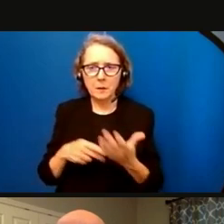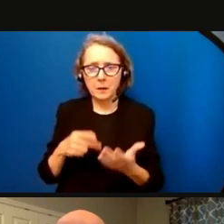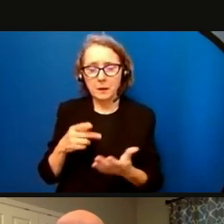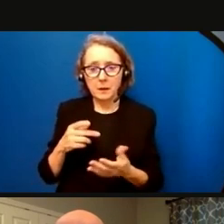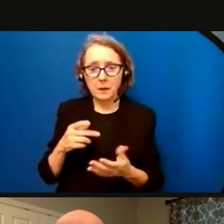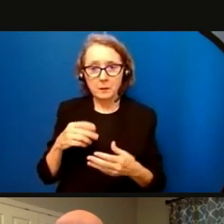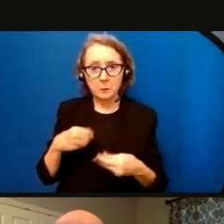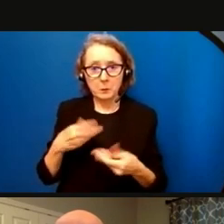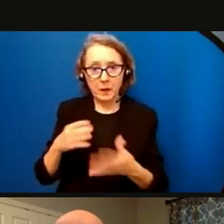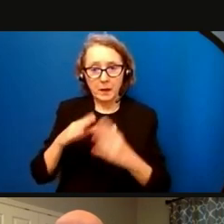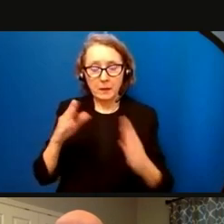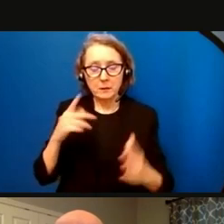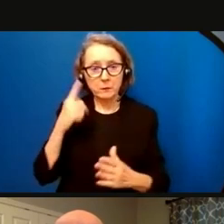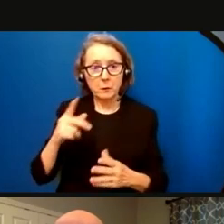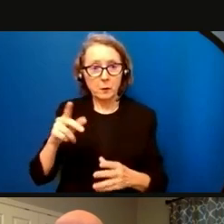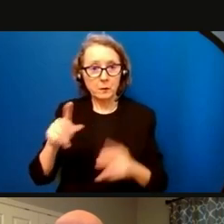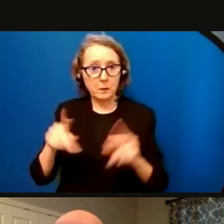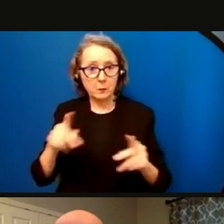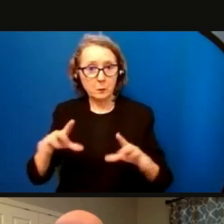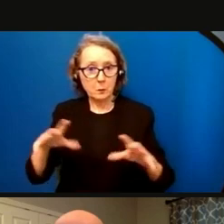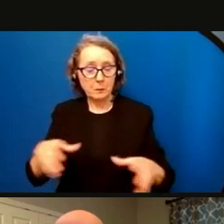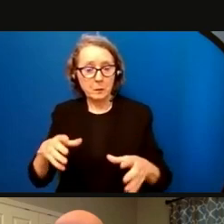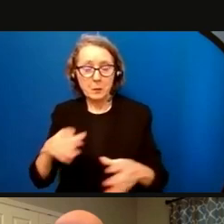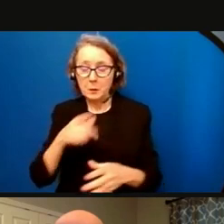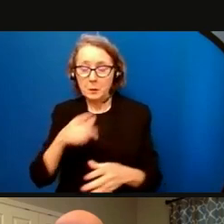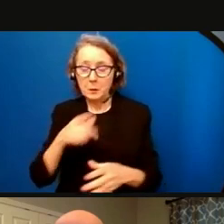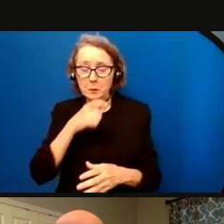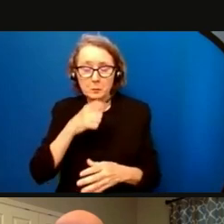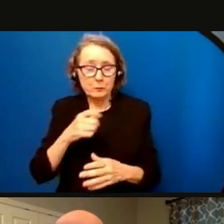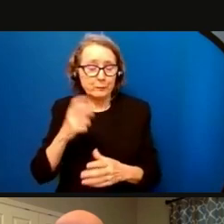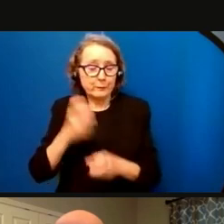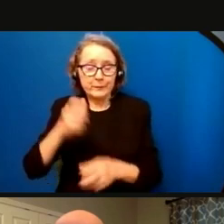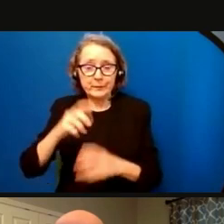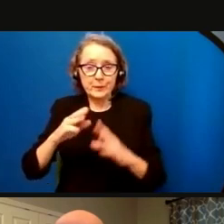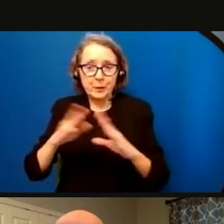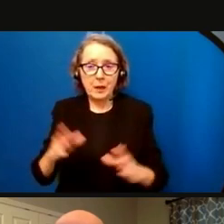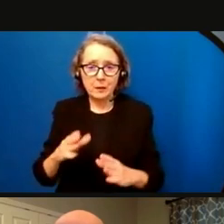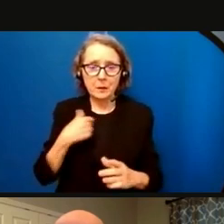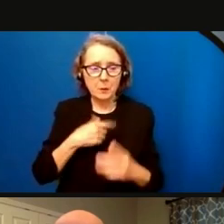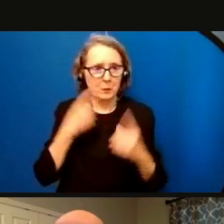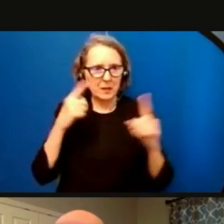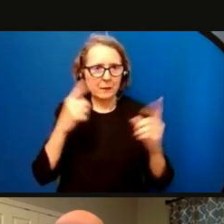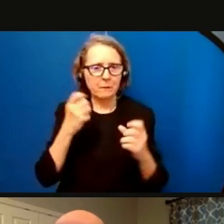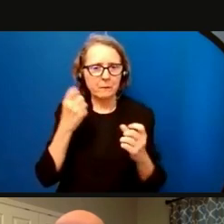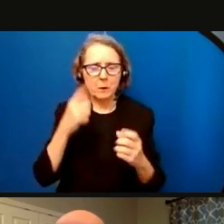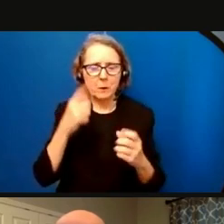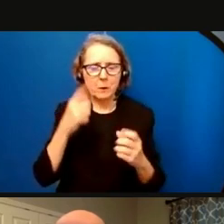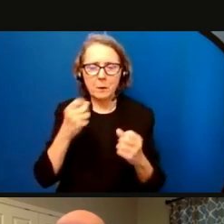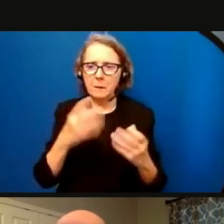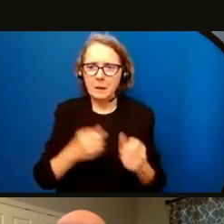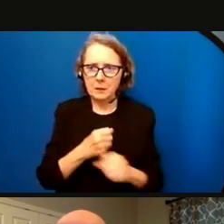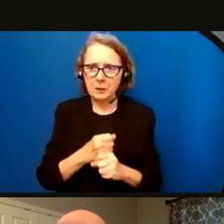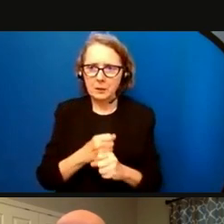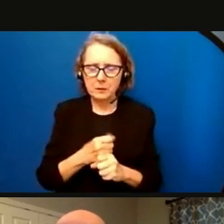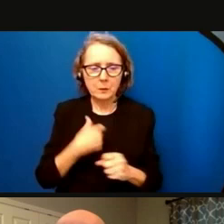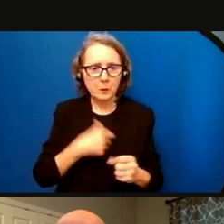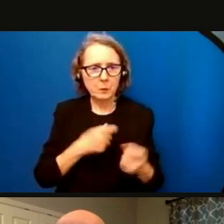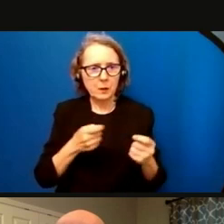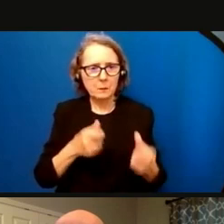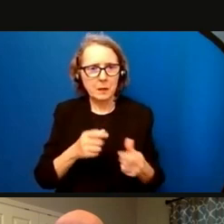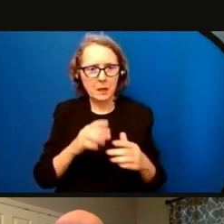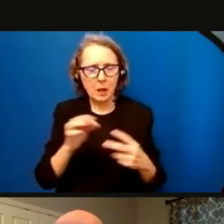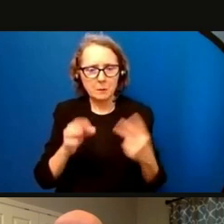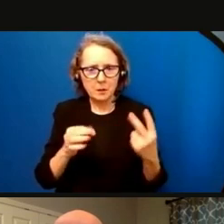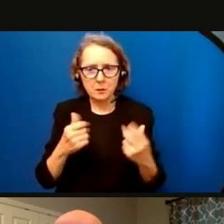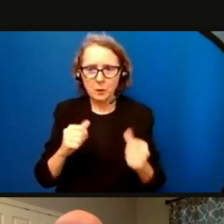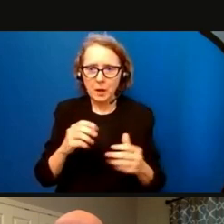Salem. We were successful with this program for many, many years as one of the leading options for immediate trying to get permanent